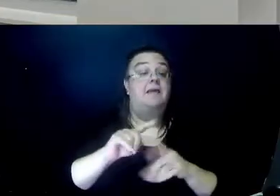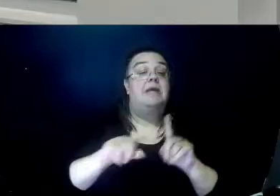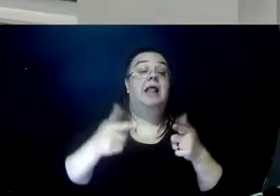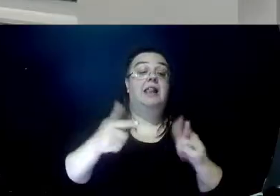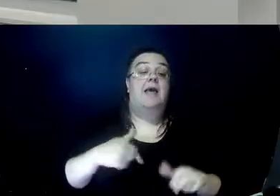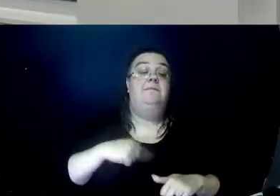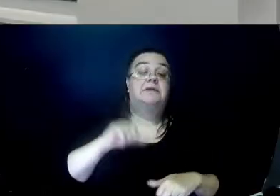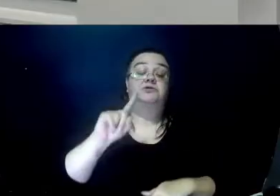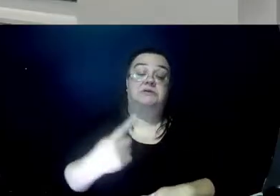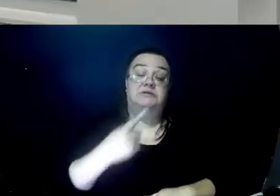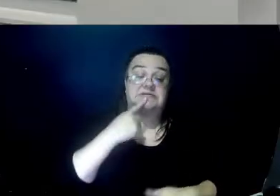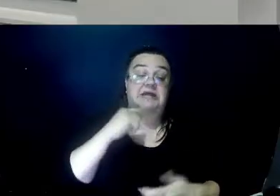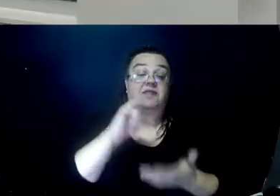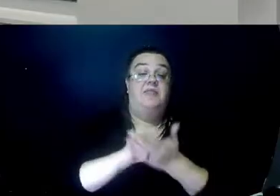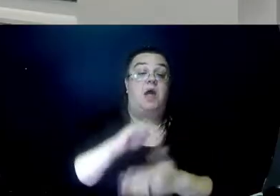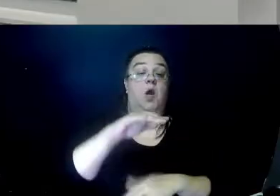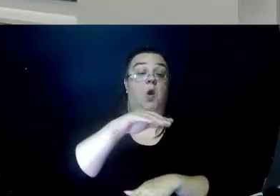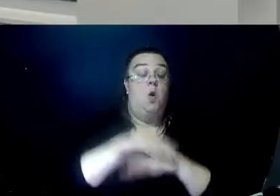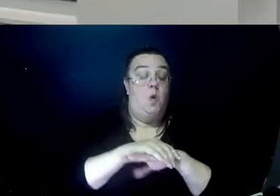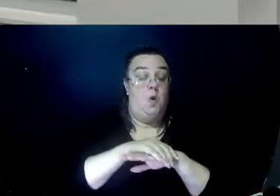that on the